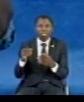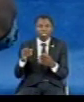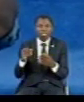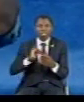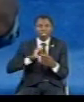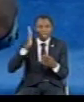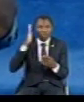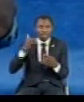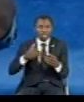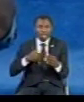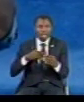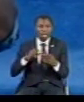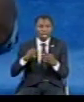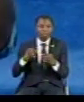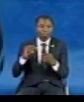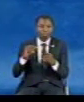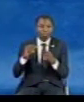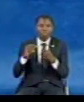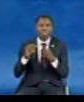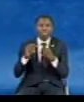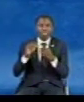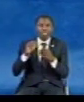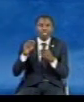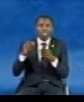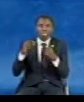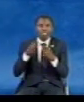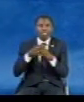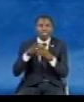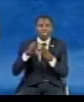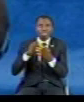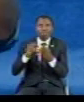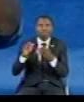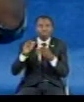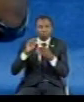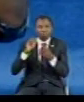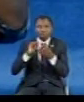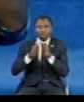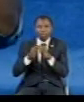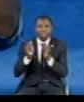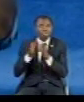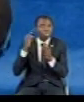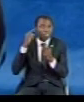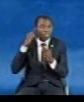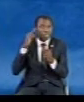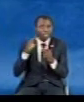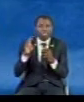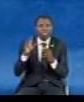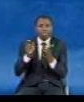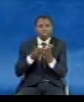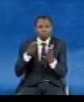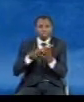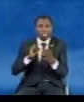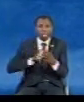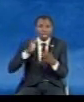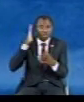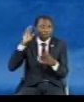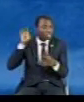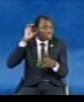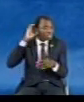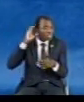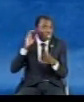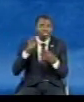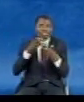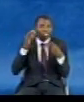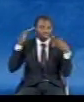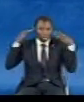ear for a very long time that I can't even remember again. And sometimes I'll be hearing noise in that ear. But